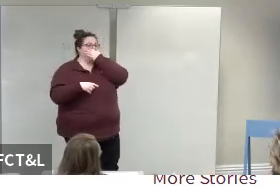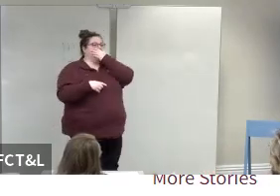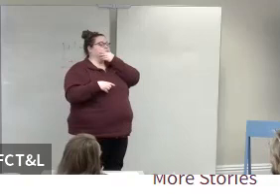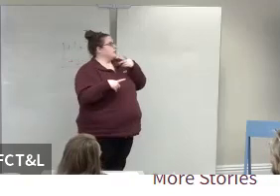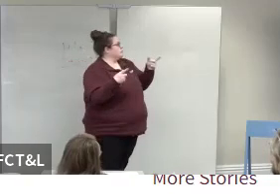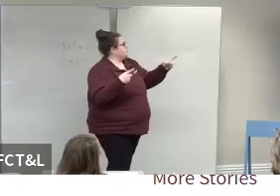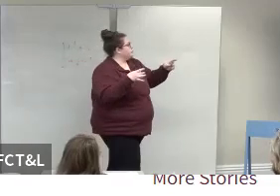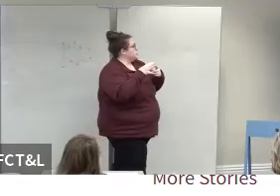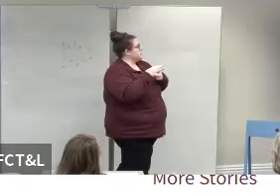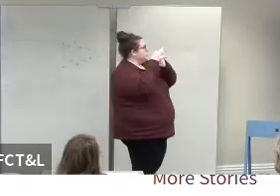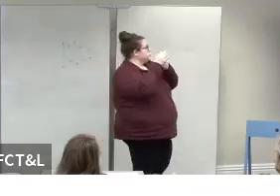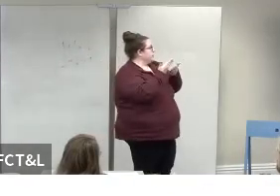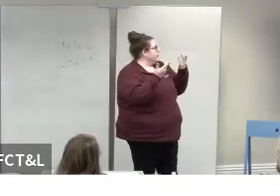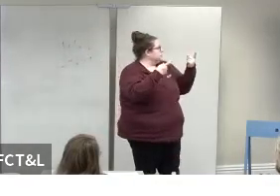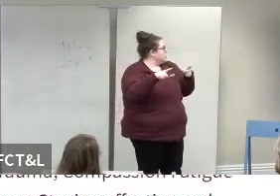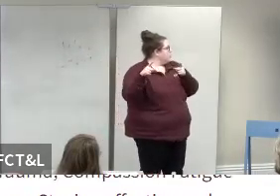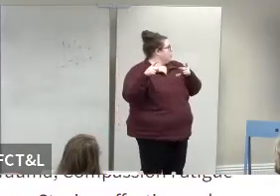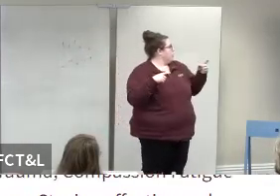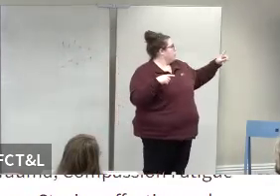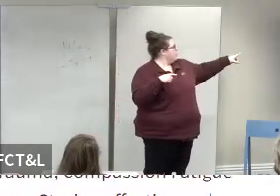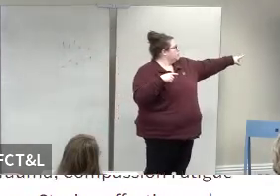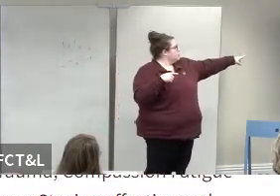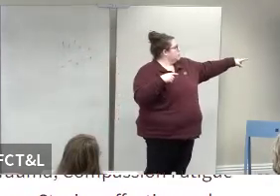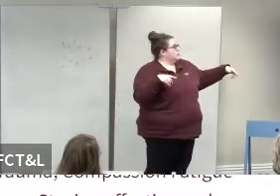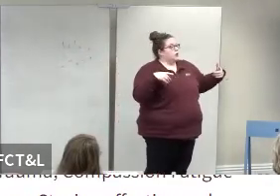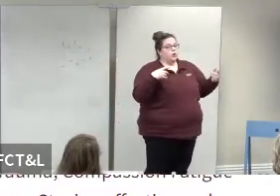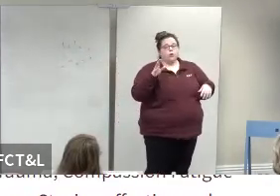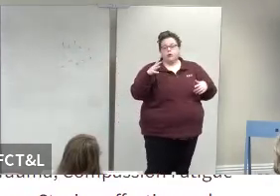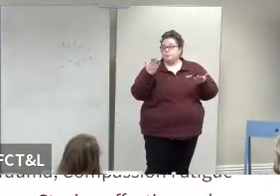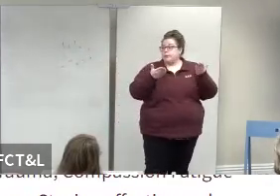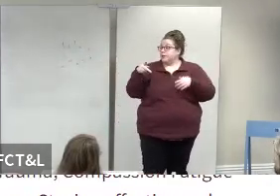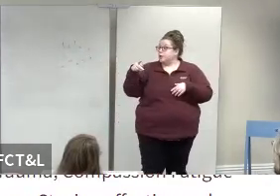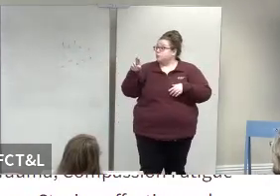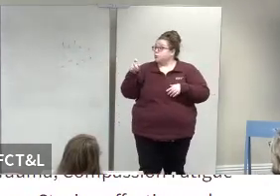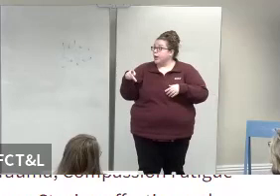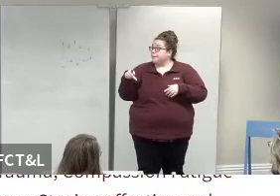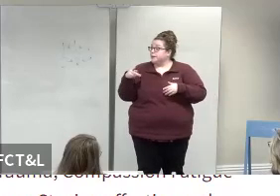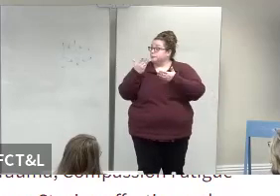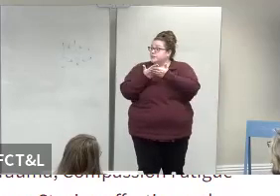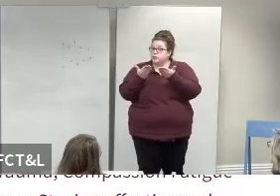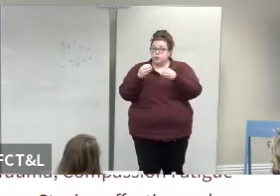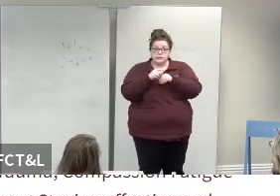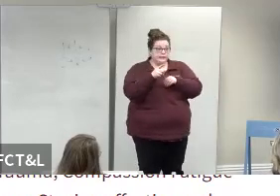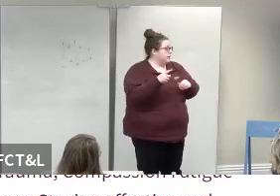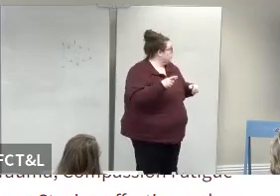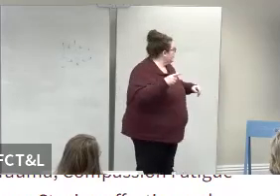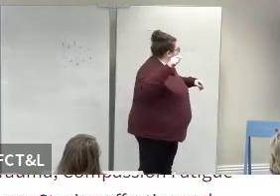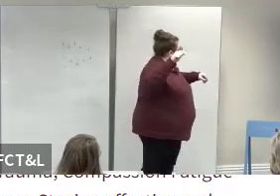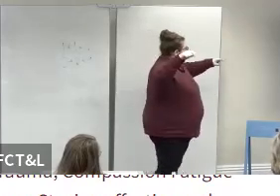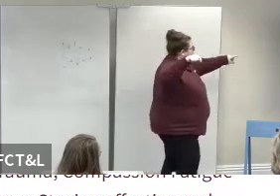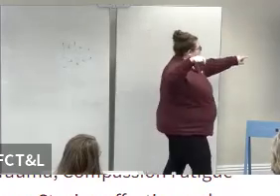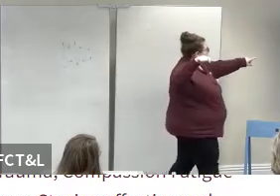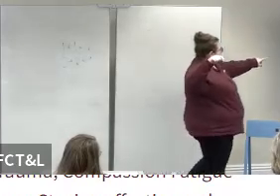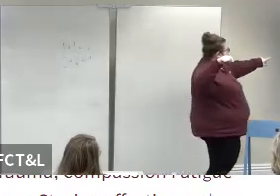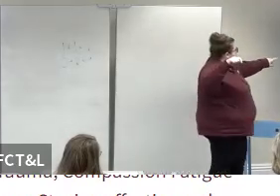attendee, that it's a one-on-one meeting. Anything unusual that might be going on, maybe prep materials,